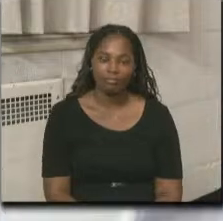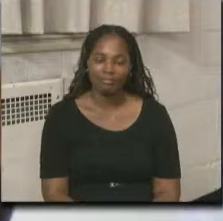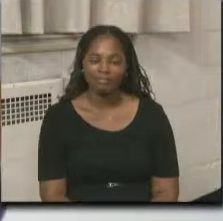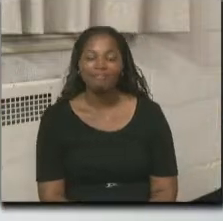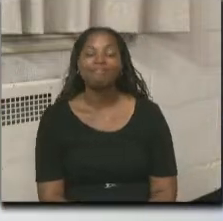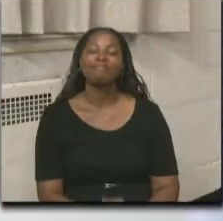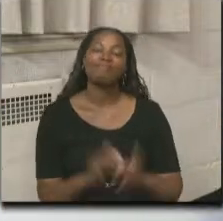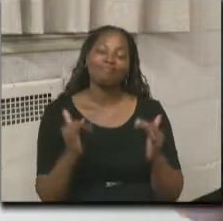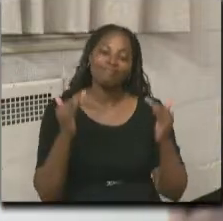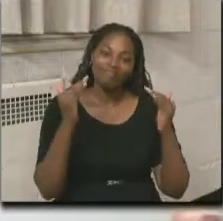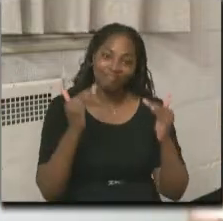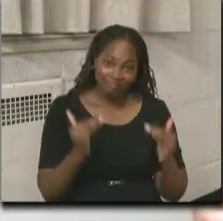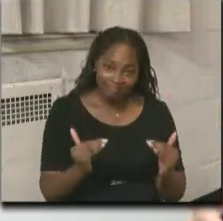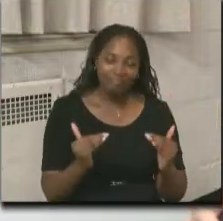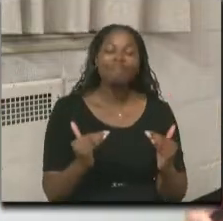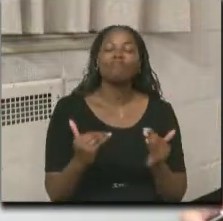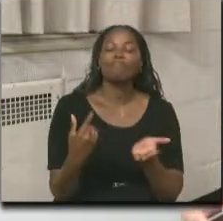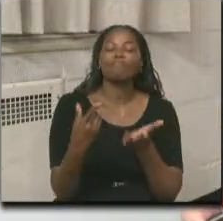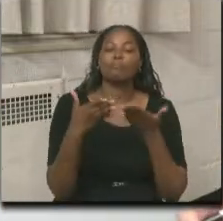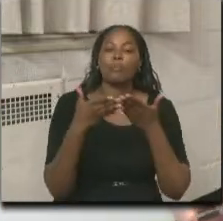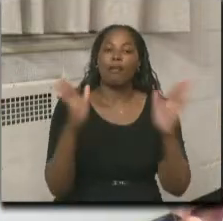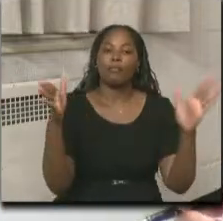Public comment. Thank you.